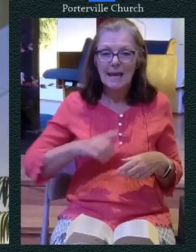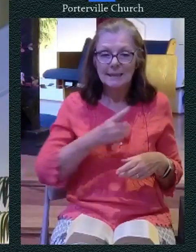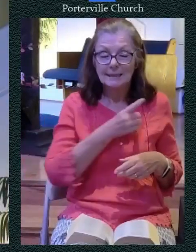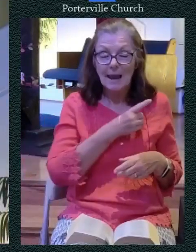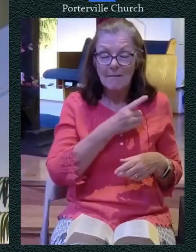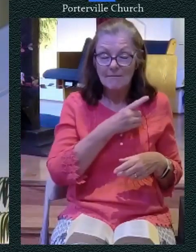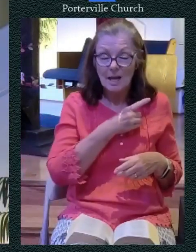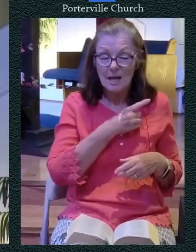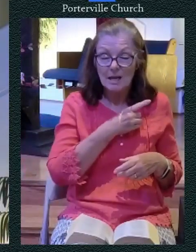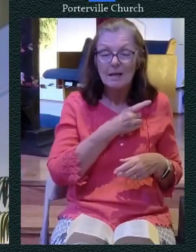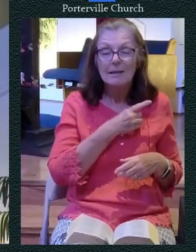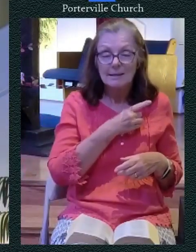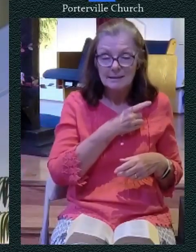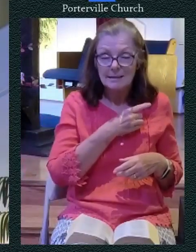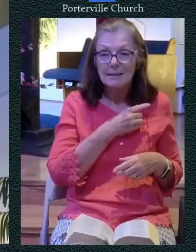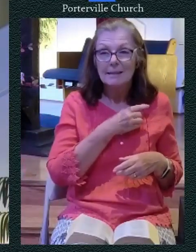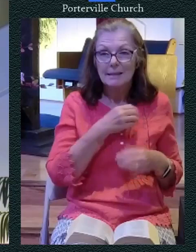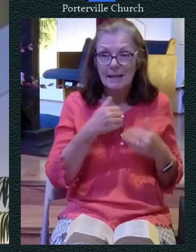this way